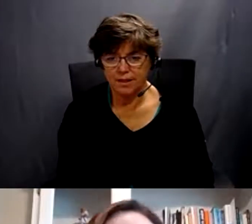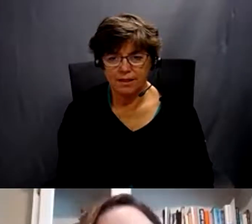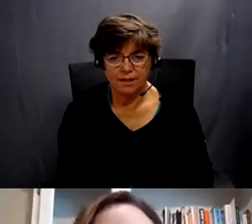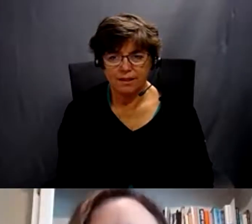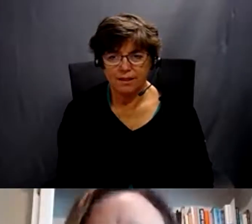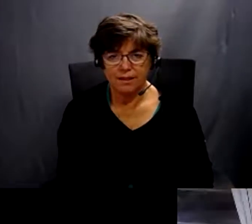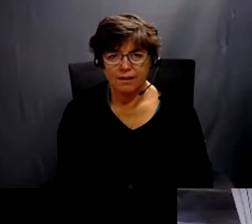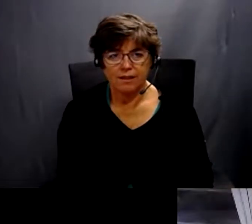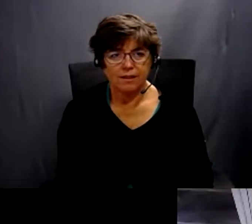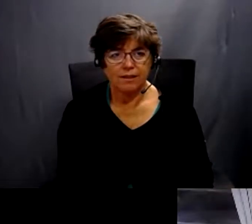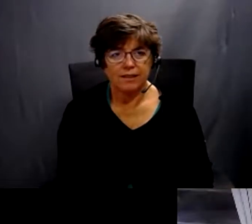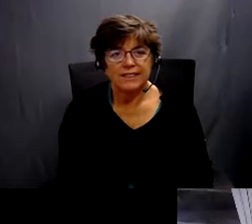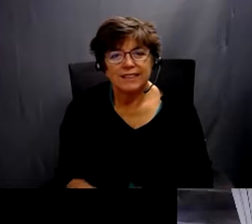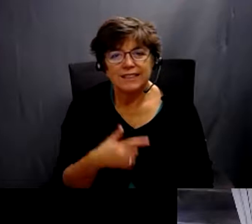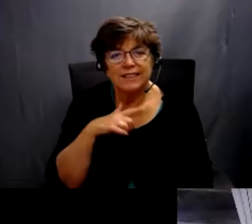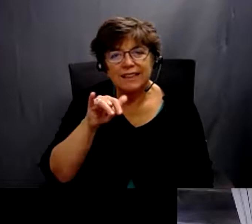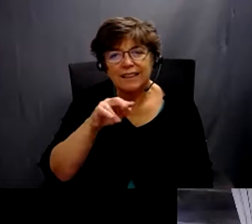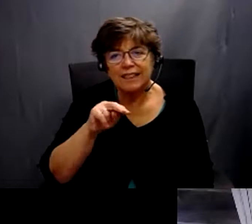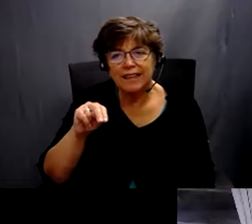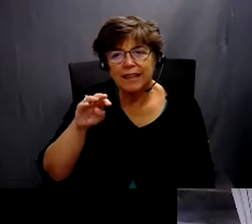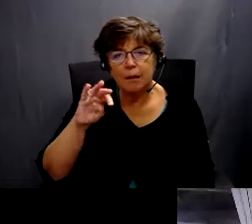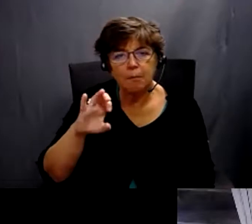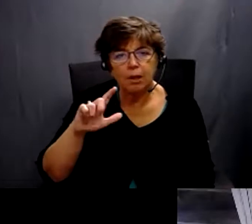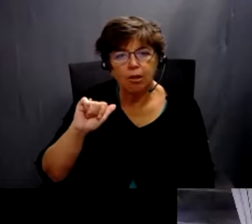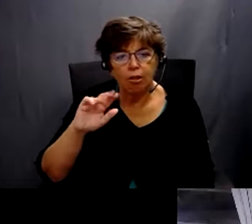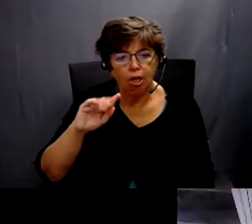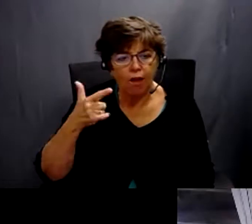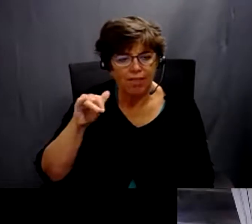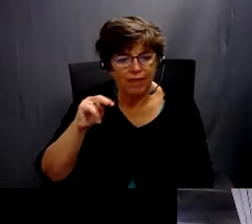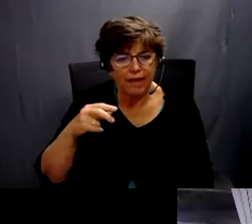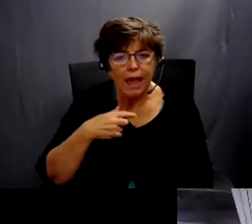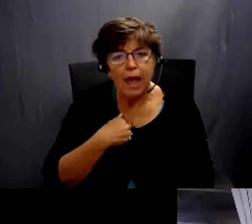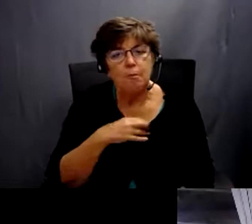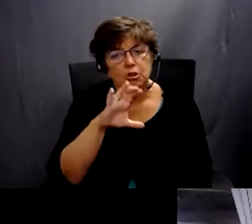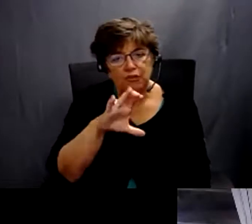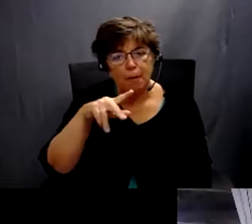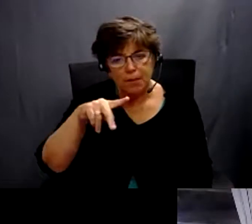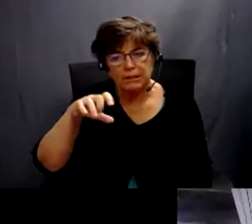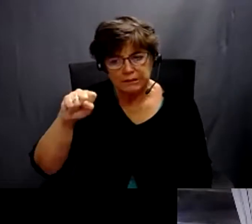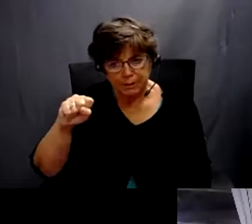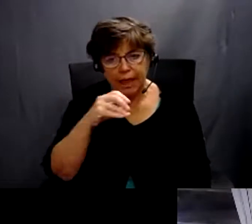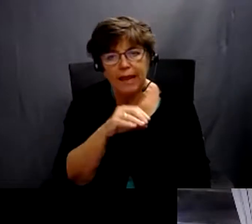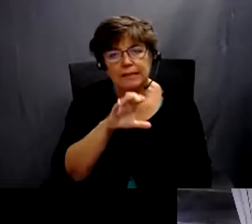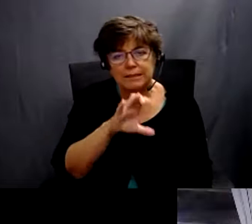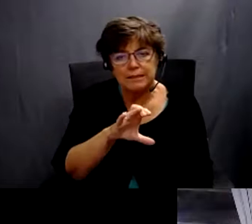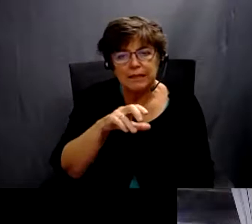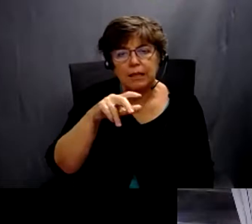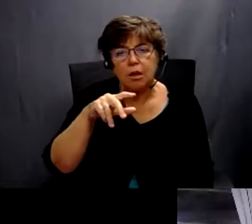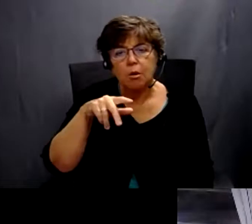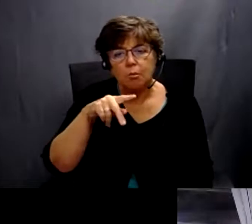Perfect. So my name is Lynn McLaughlin. I am a certified peer specialist and certified peer specialist